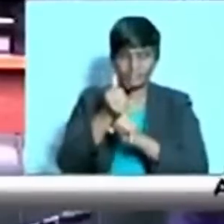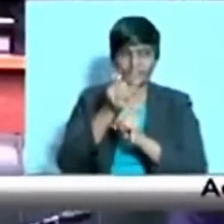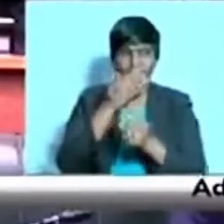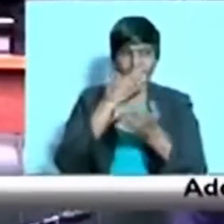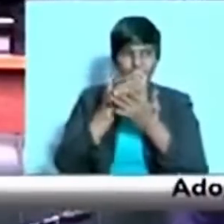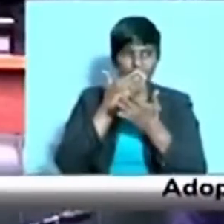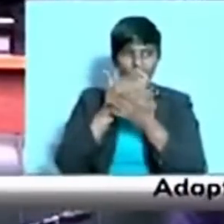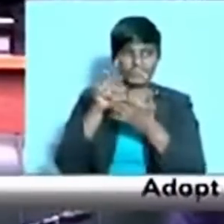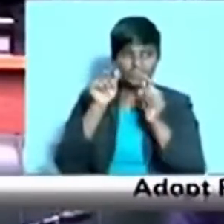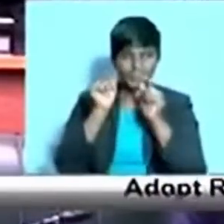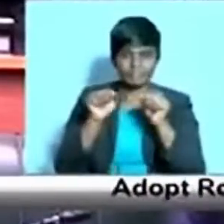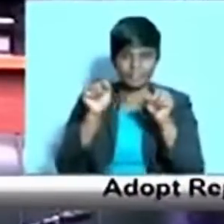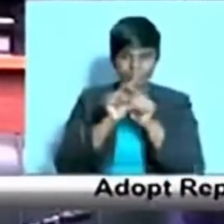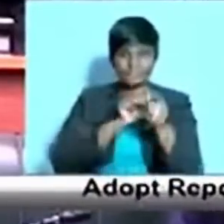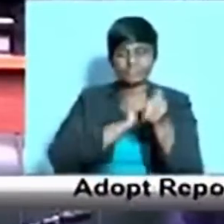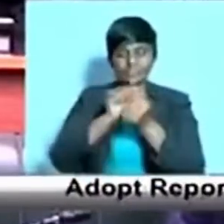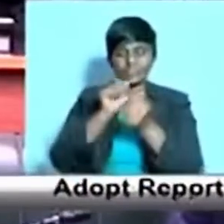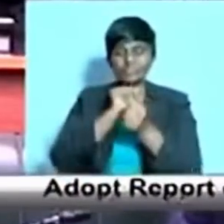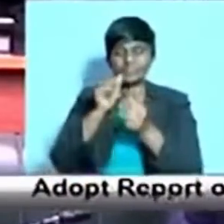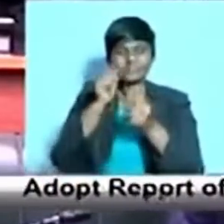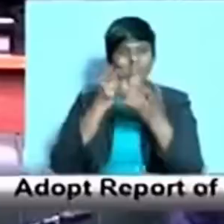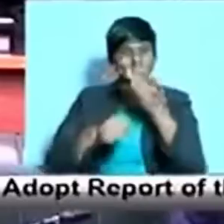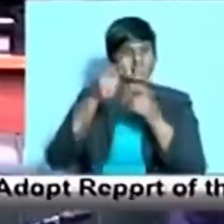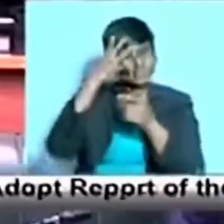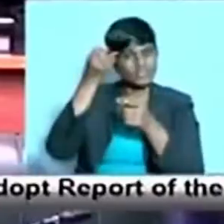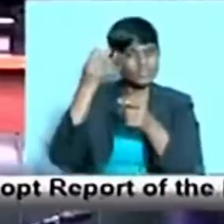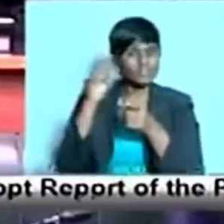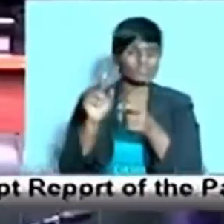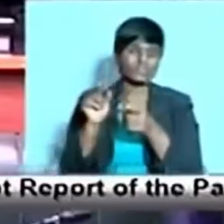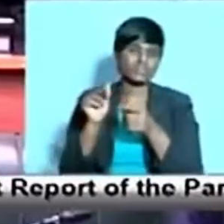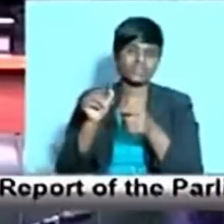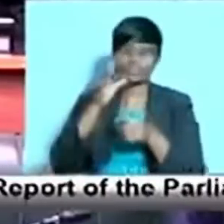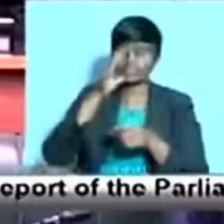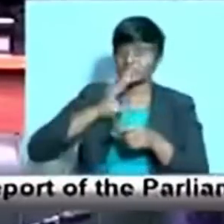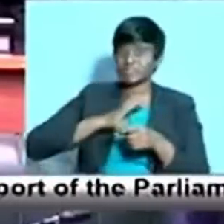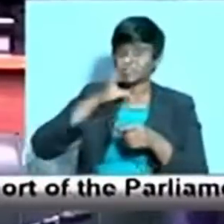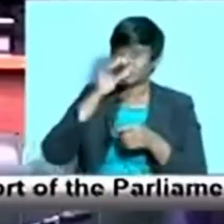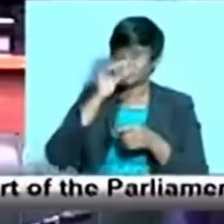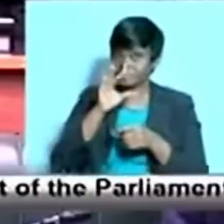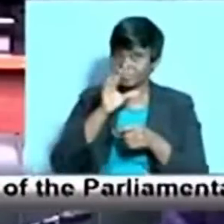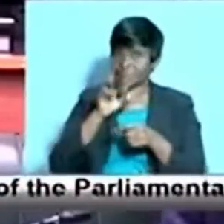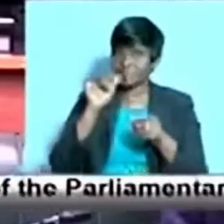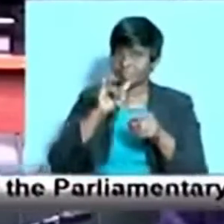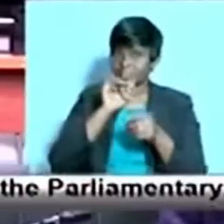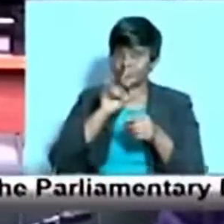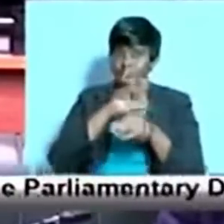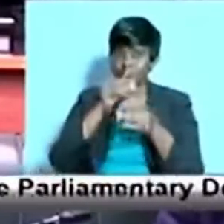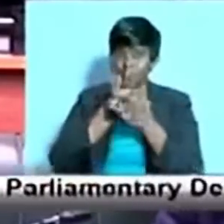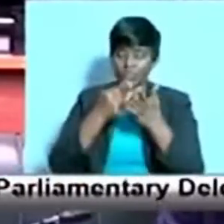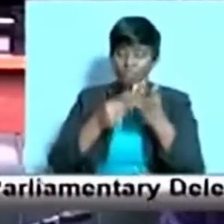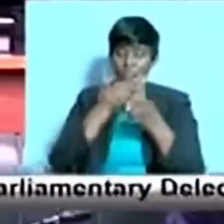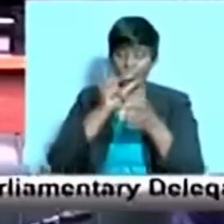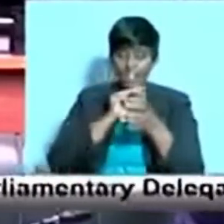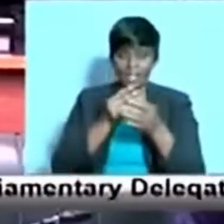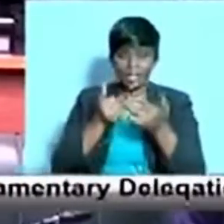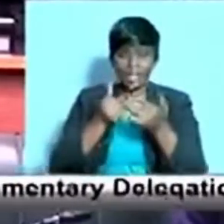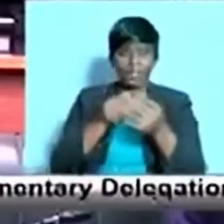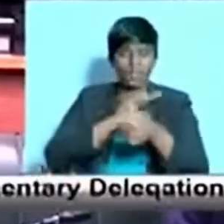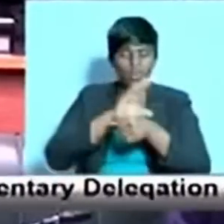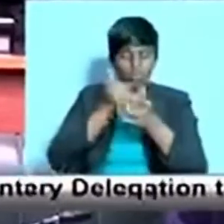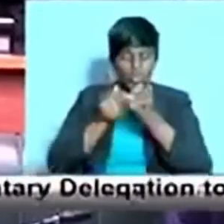far are not negated. Madam Speaker, the legislators condemned all human